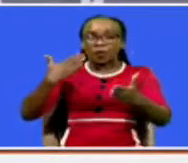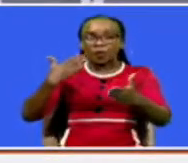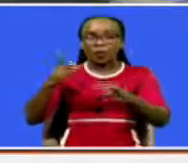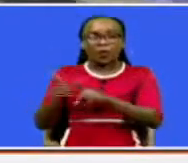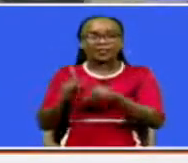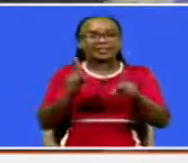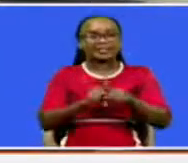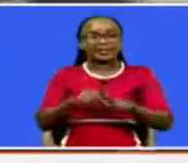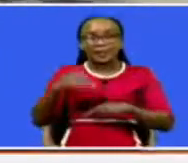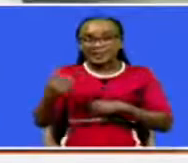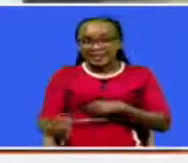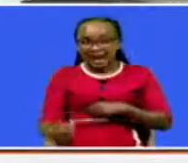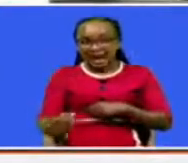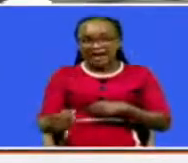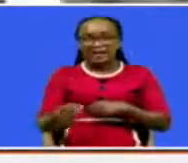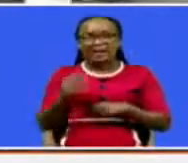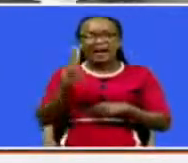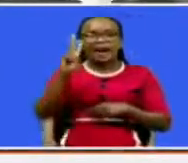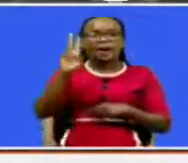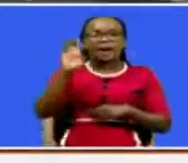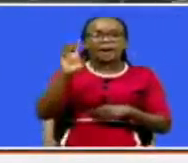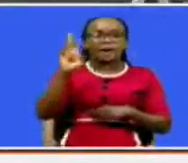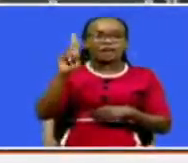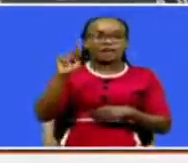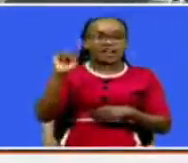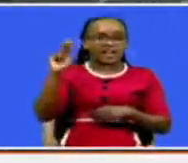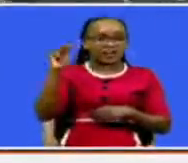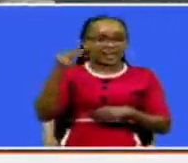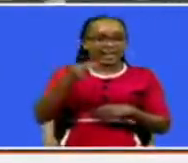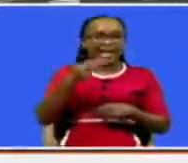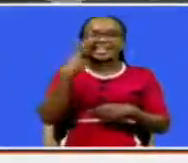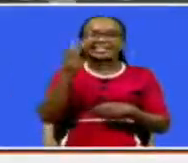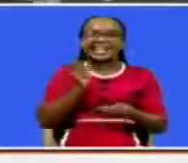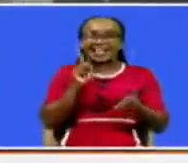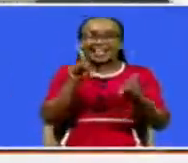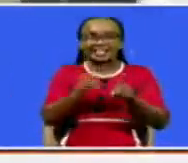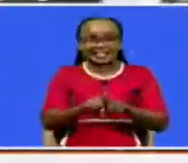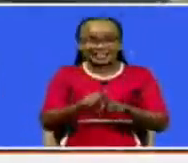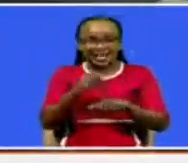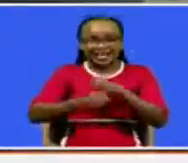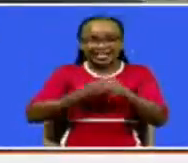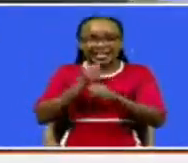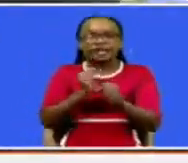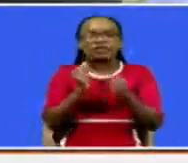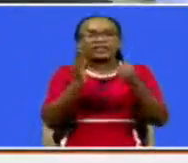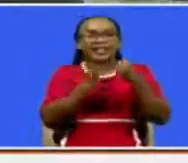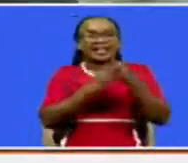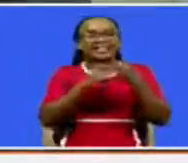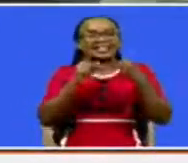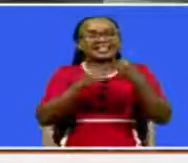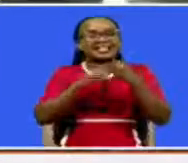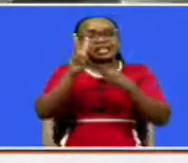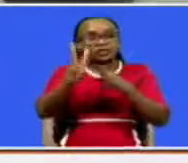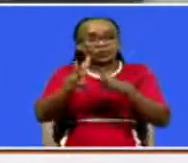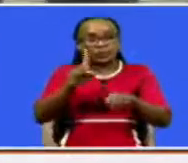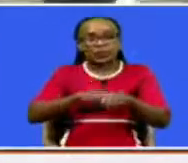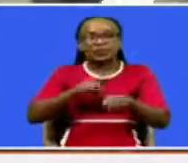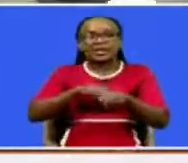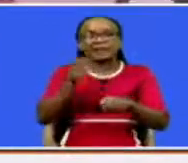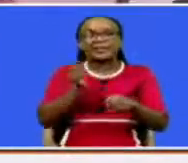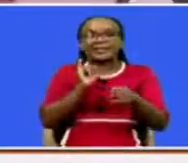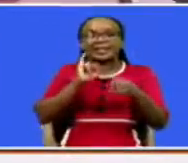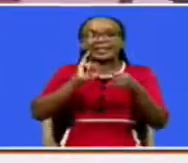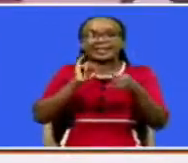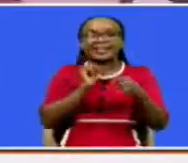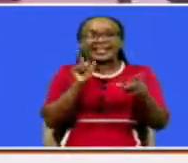tender age. The last time for Veronica Nyambura to see her sister Felista Muthoni was in 1962, the time when Nyambura was getting